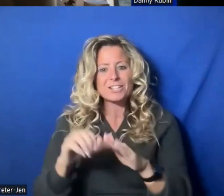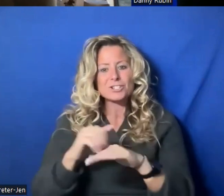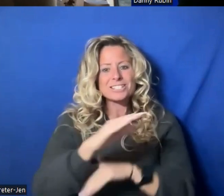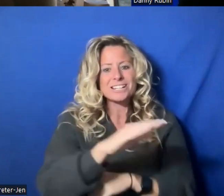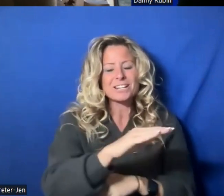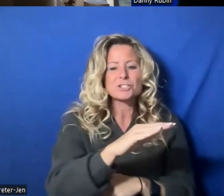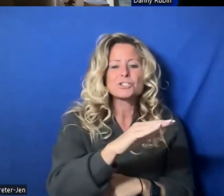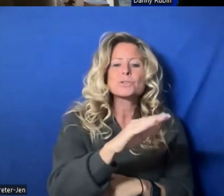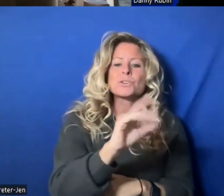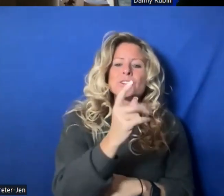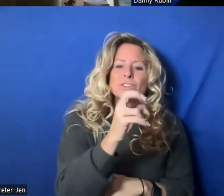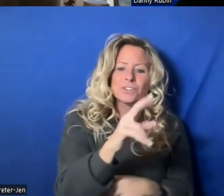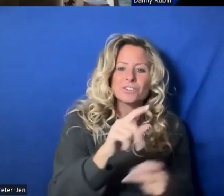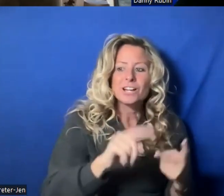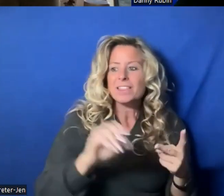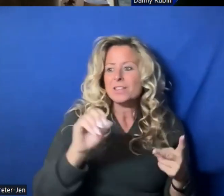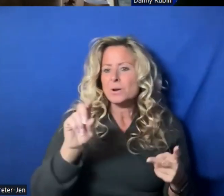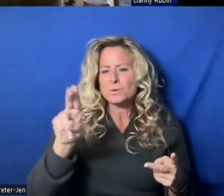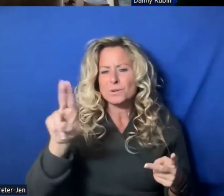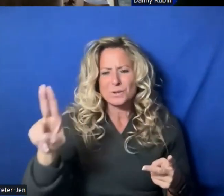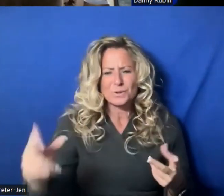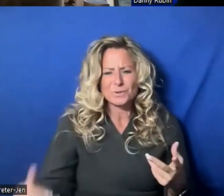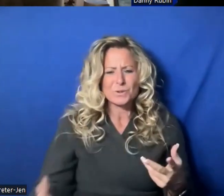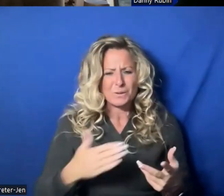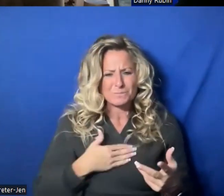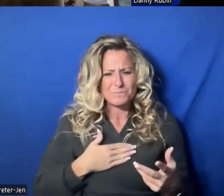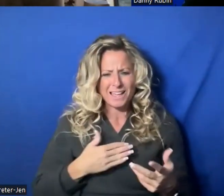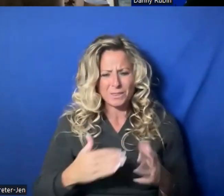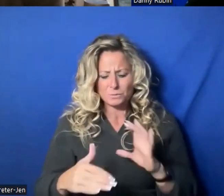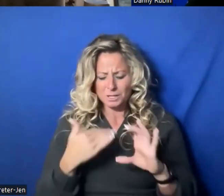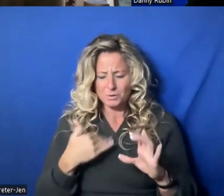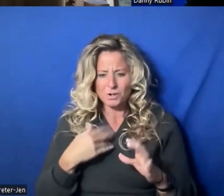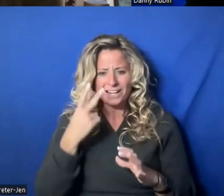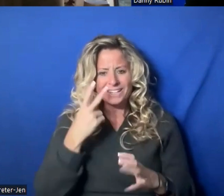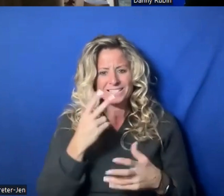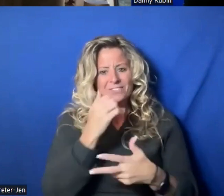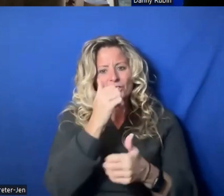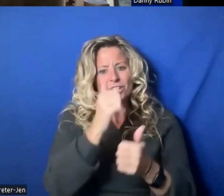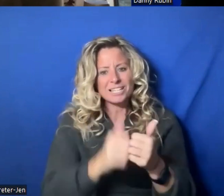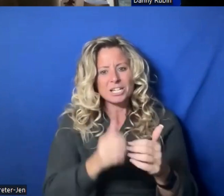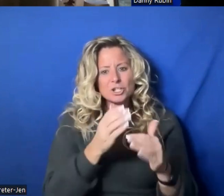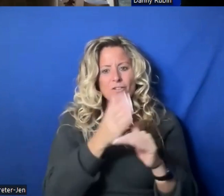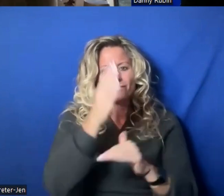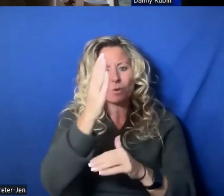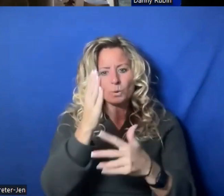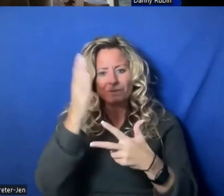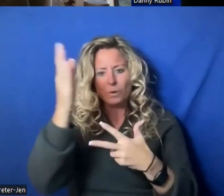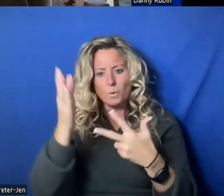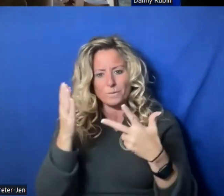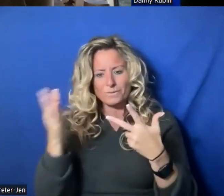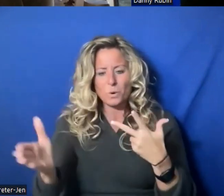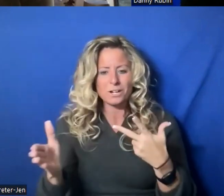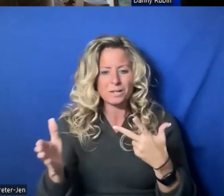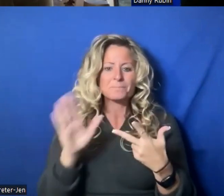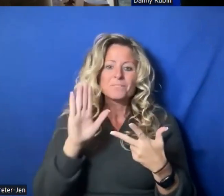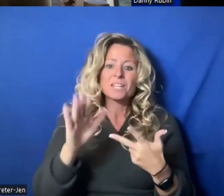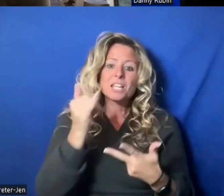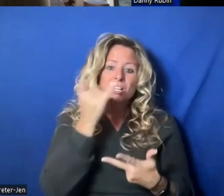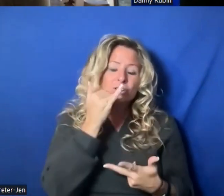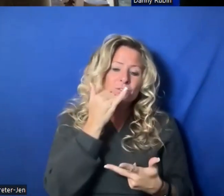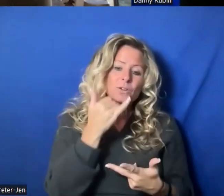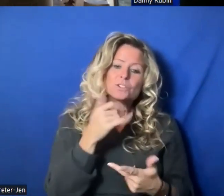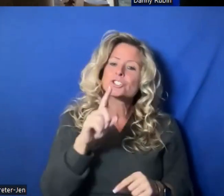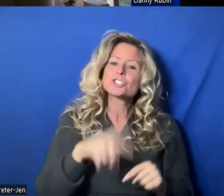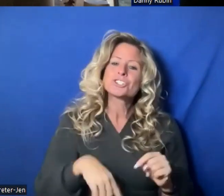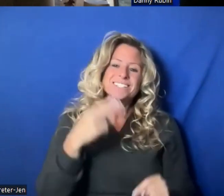she forwarded that email to ODU. And so on my end, through my computer, I can see every forward. Probably the way that she was doing on her phone, she probably